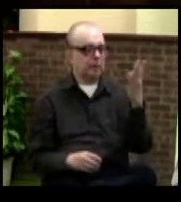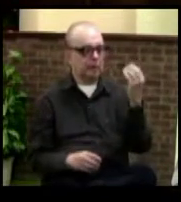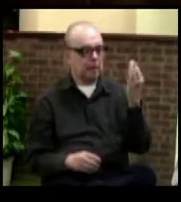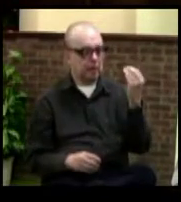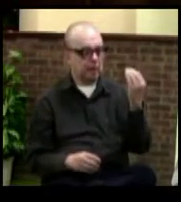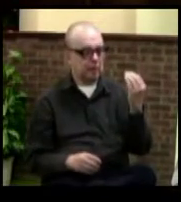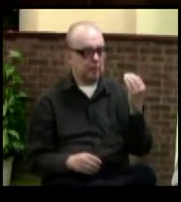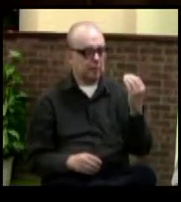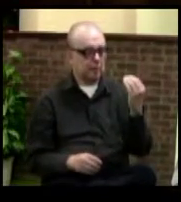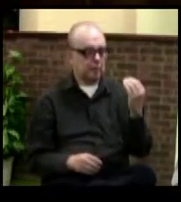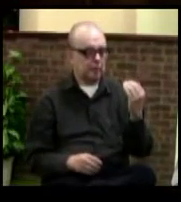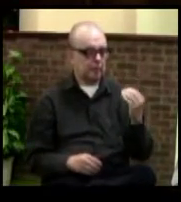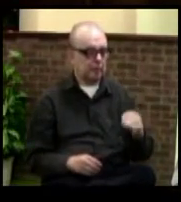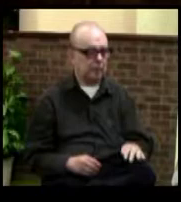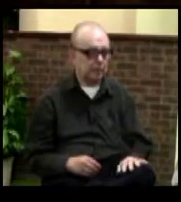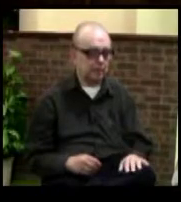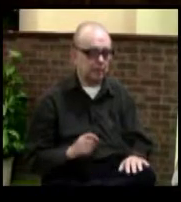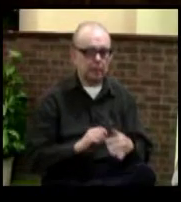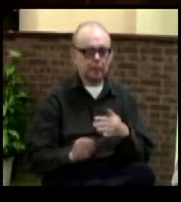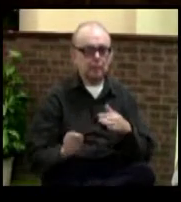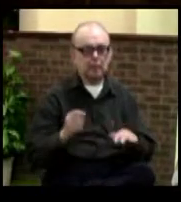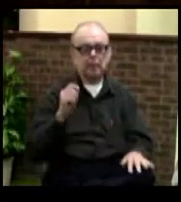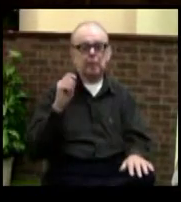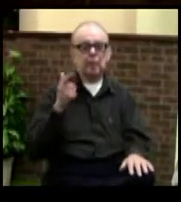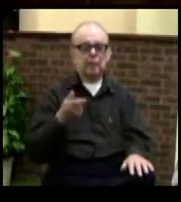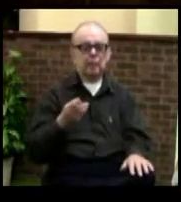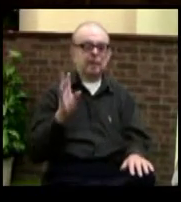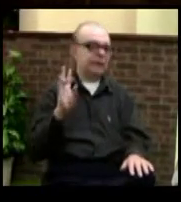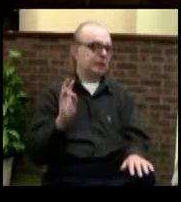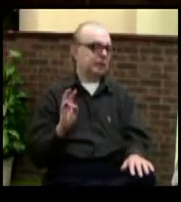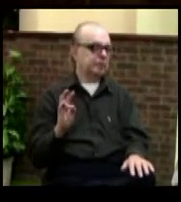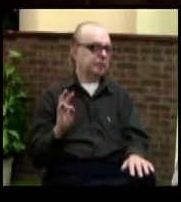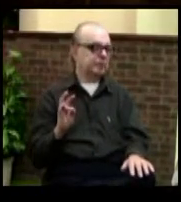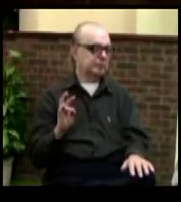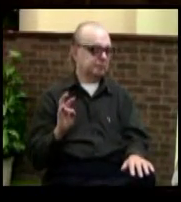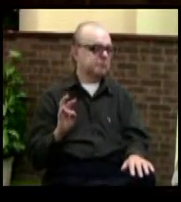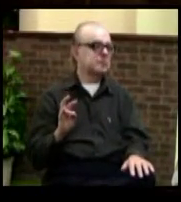chapter 14, in verse number 27,